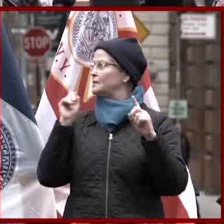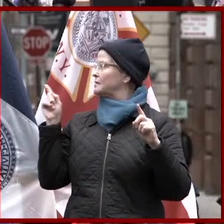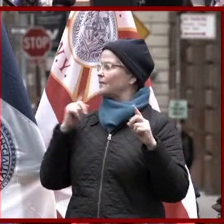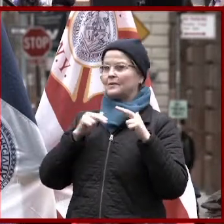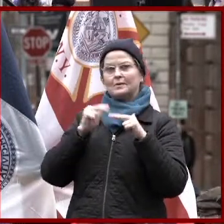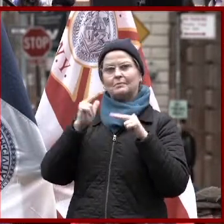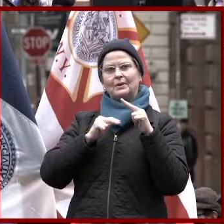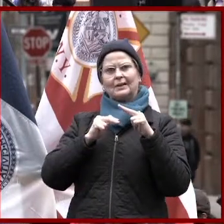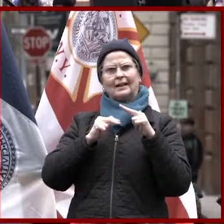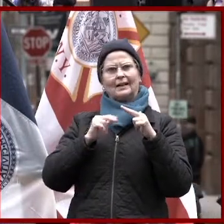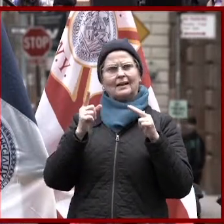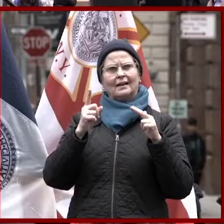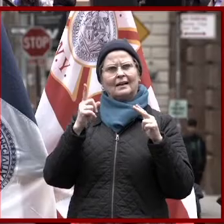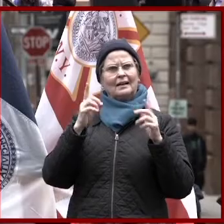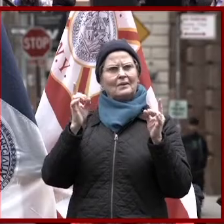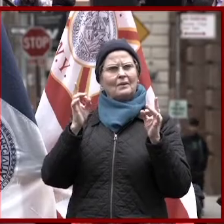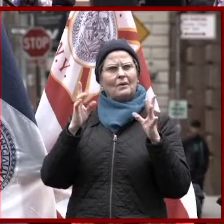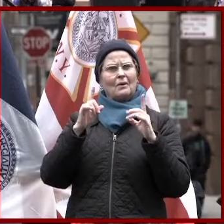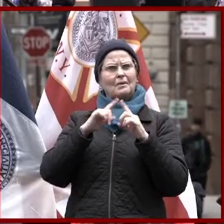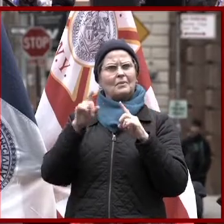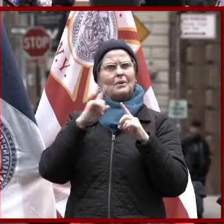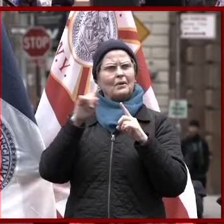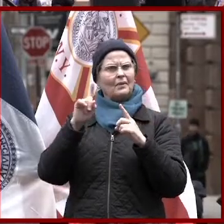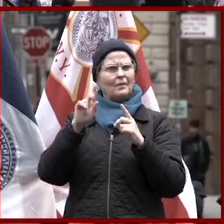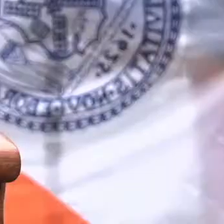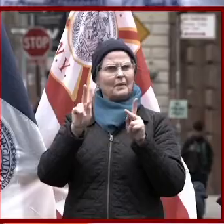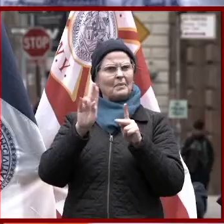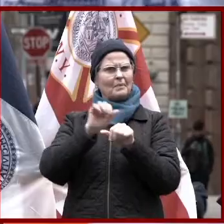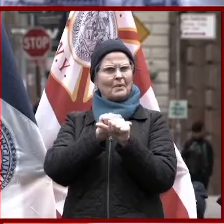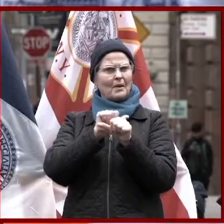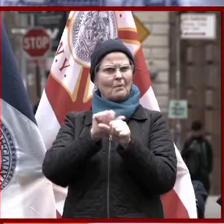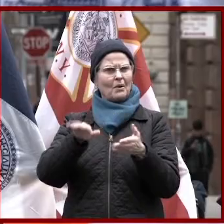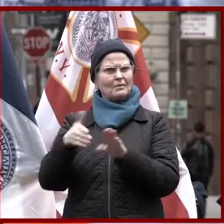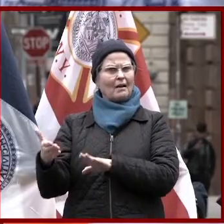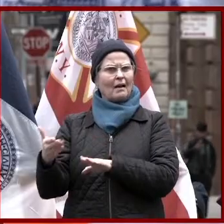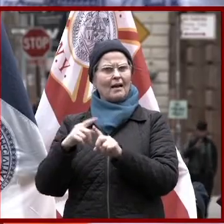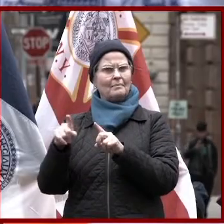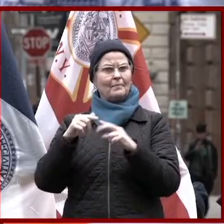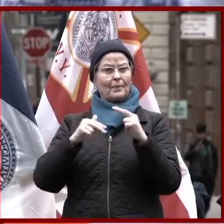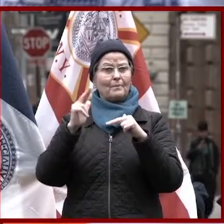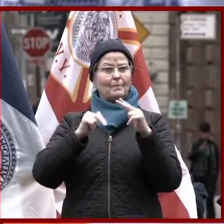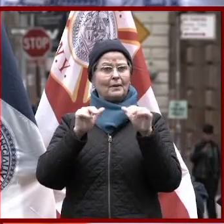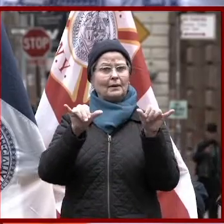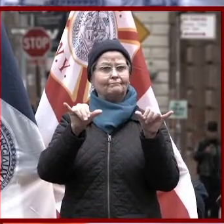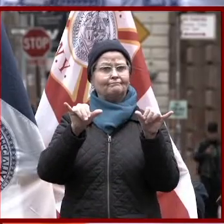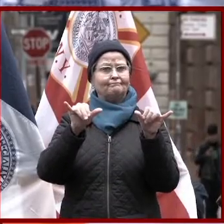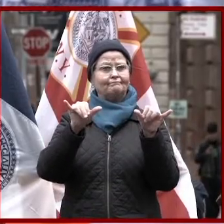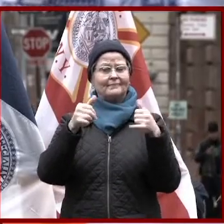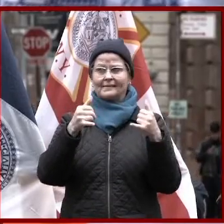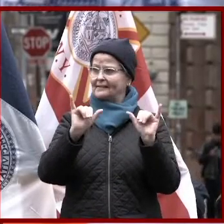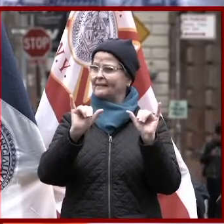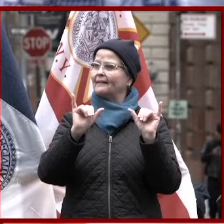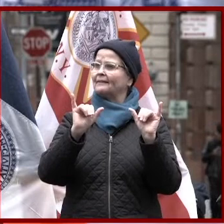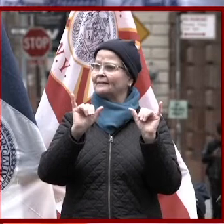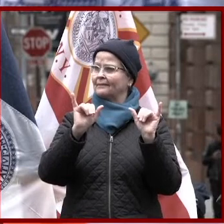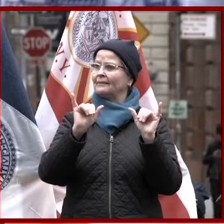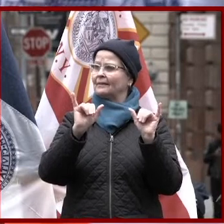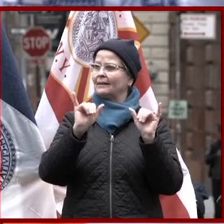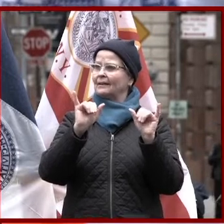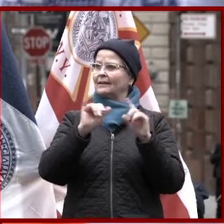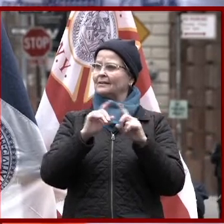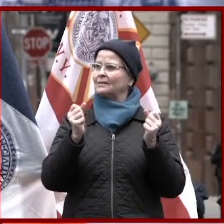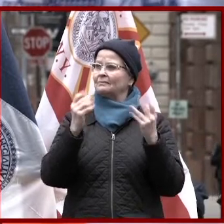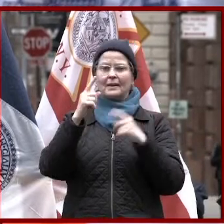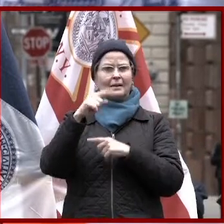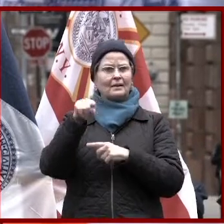the workers died, the building is still here. We continue our work in his memory. And in fact, many of the people who are on the